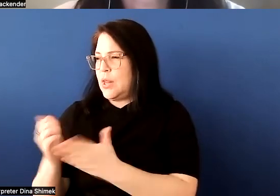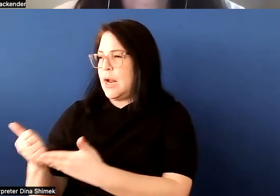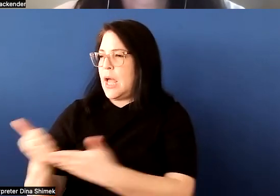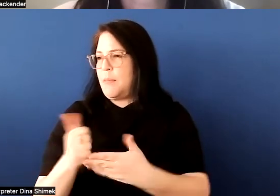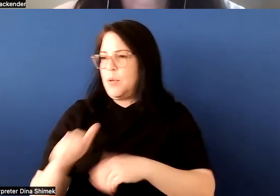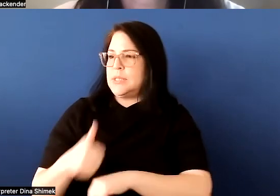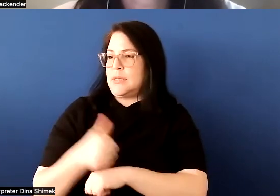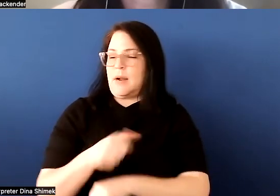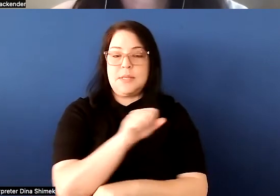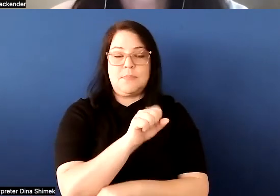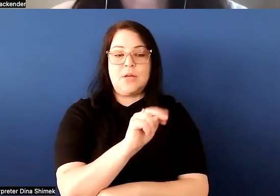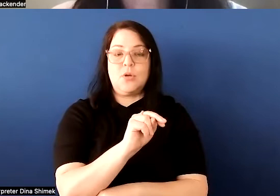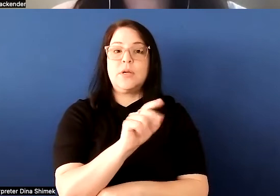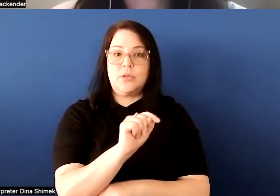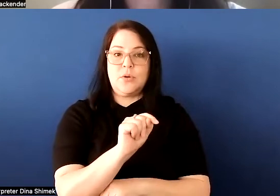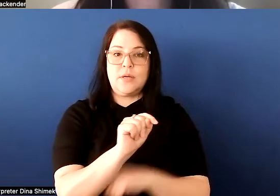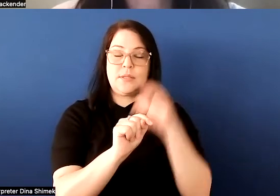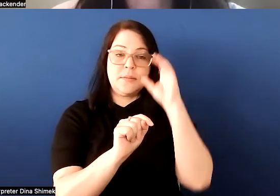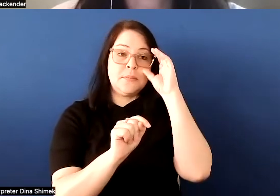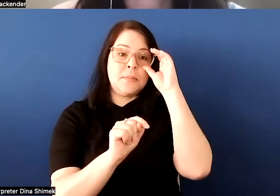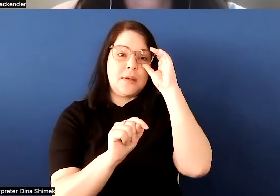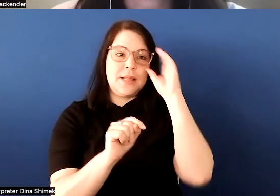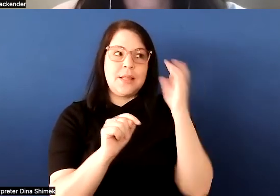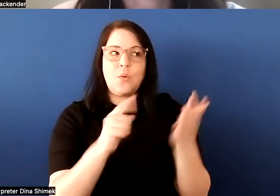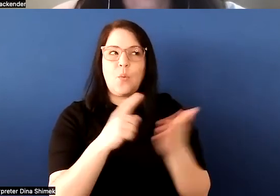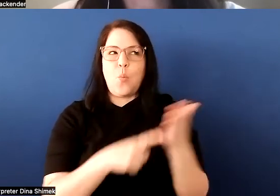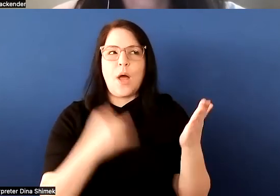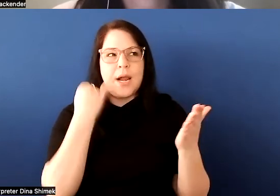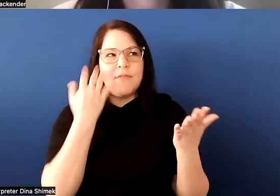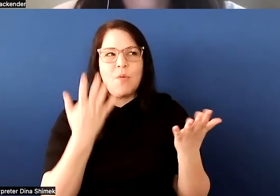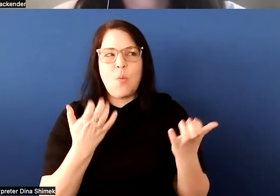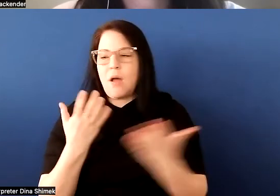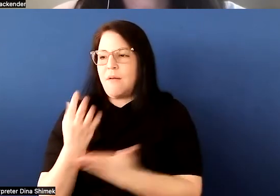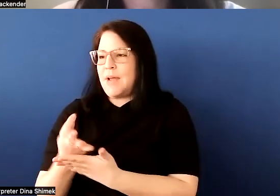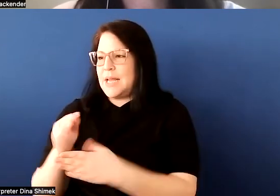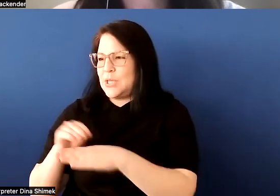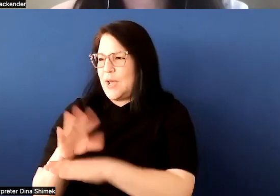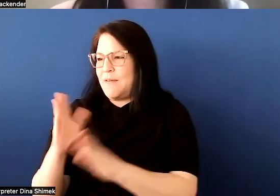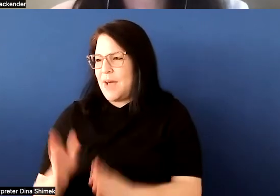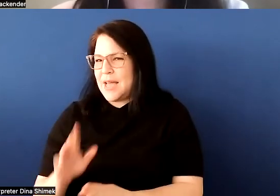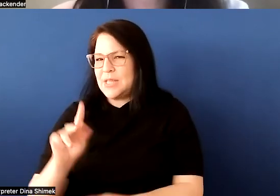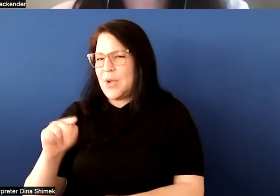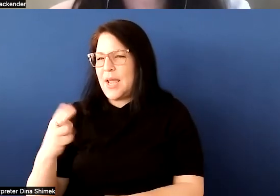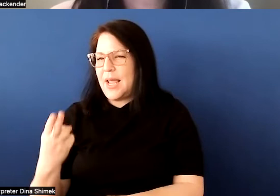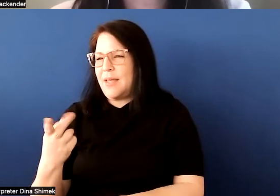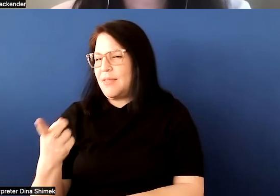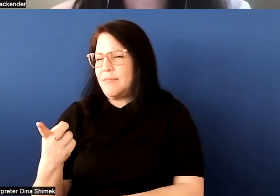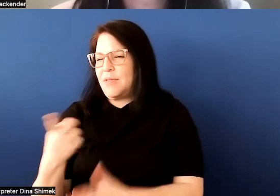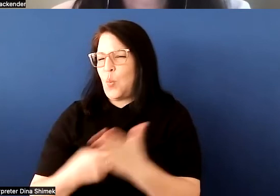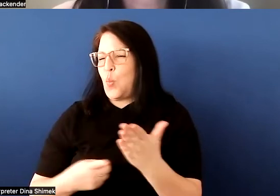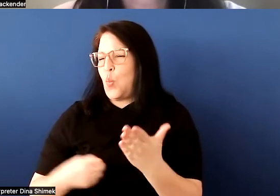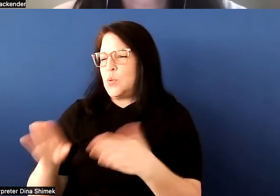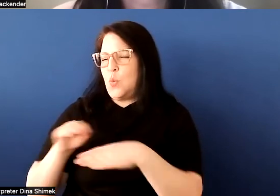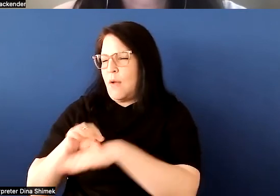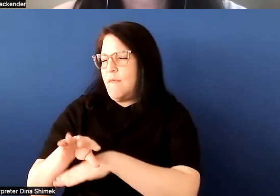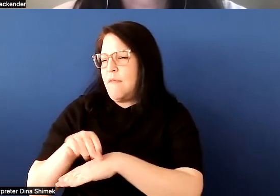a special needs trust. But what if someone is looking for a financial advisor? Keith, what kind of advice would you